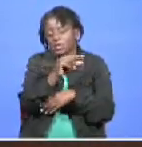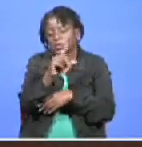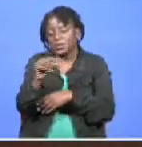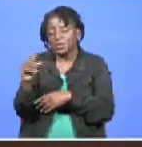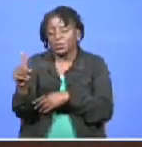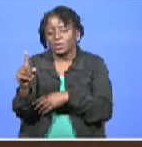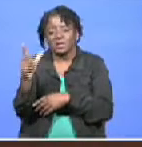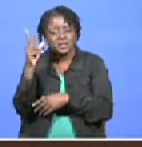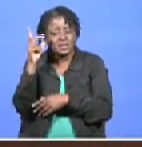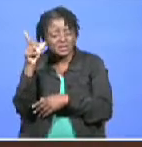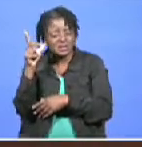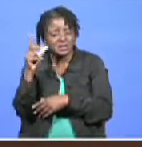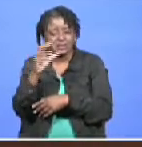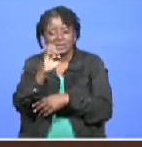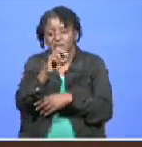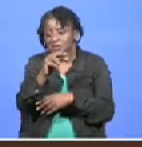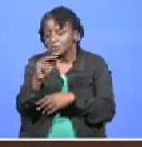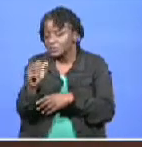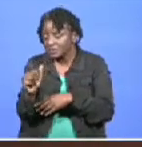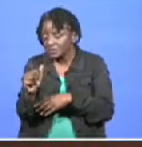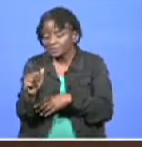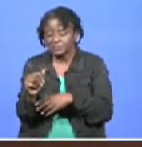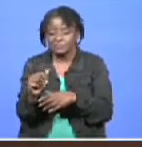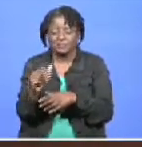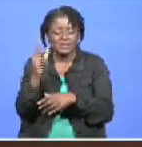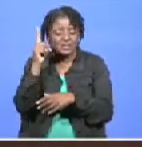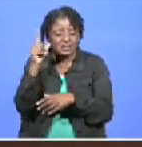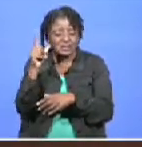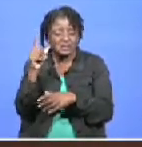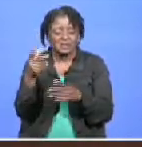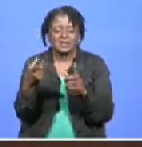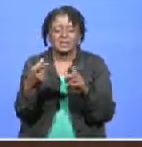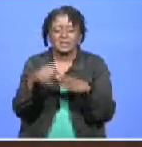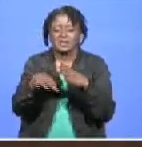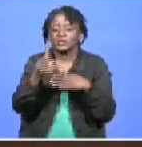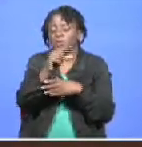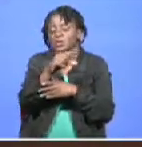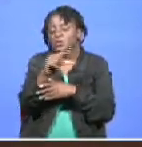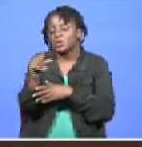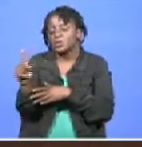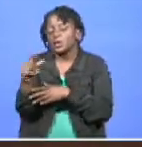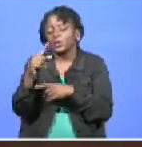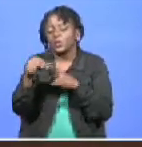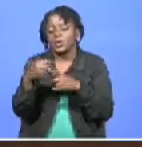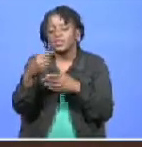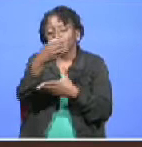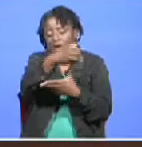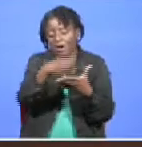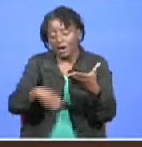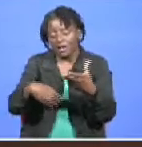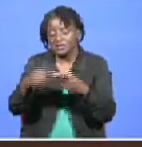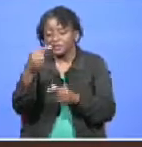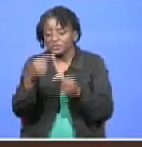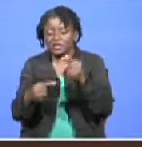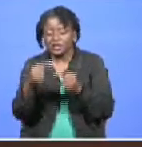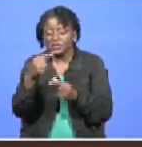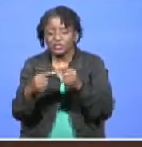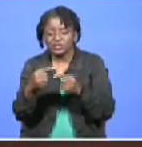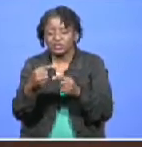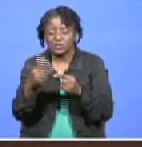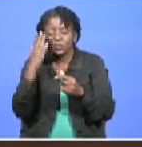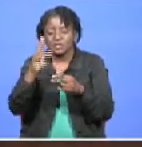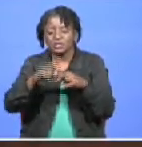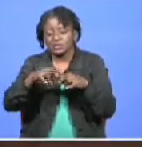listen, Exuma, listen, in 2021, when the cost of generation will decrease